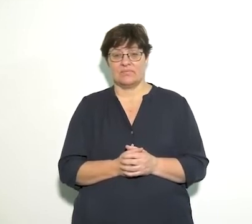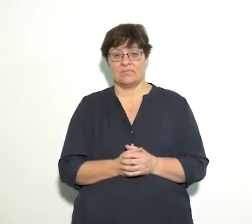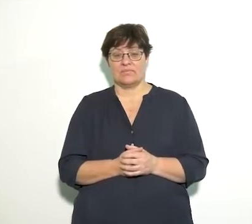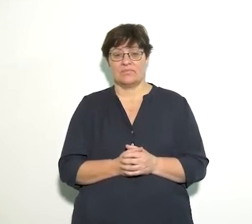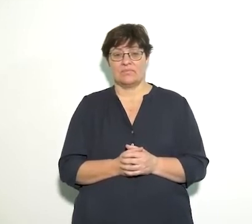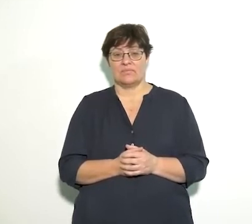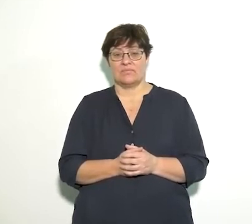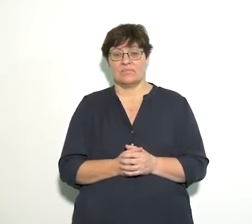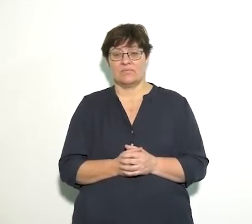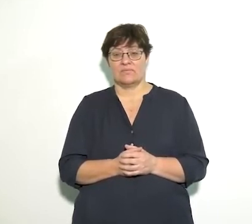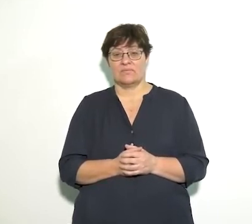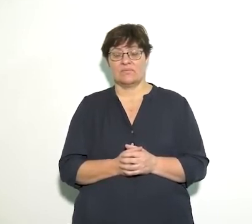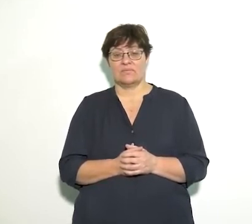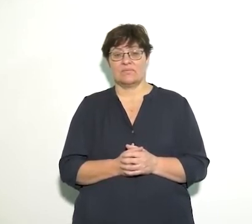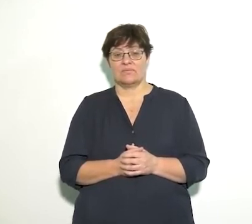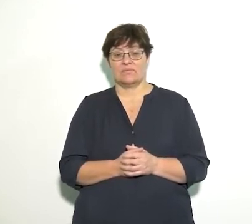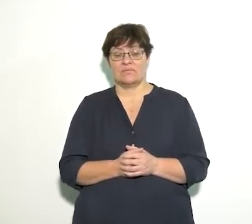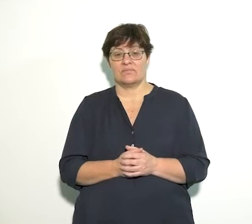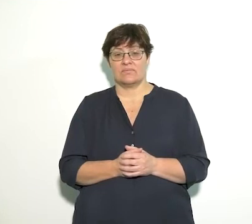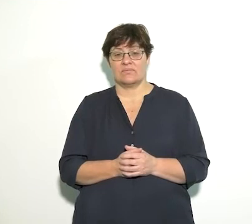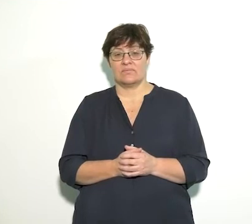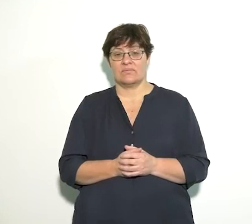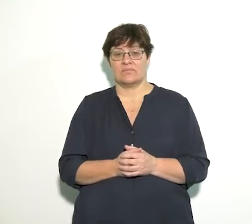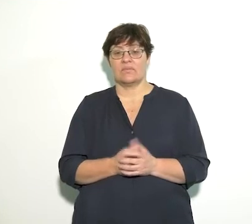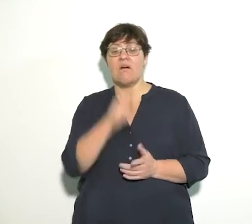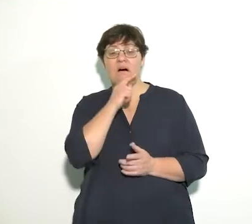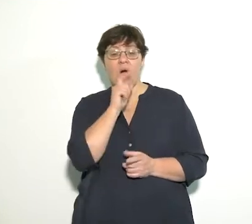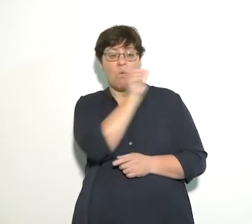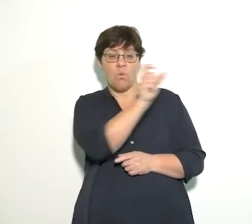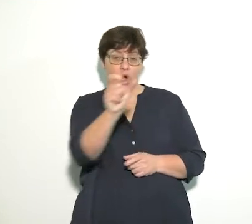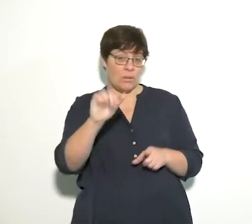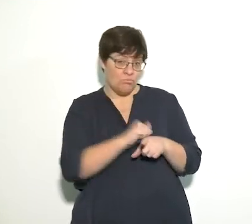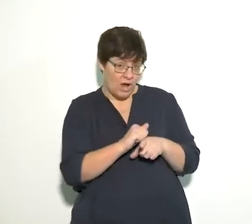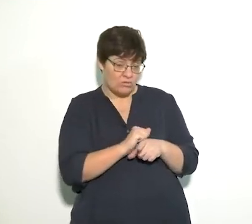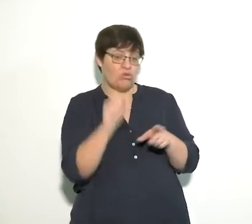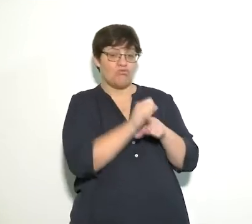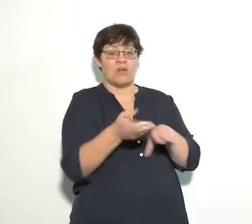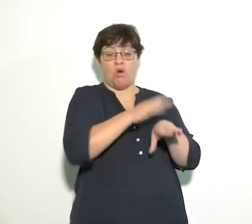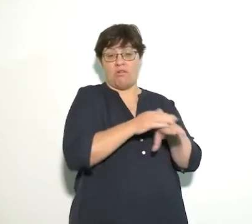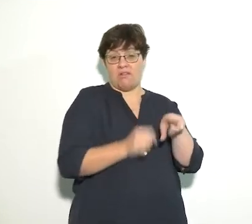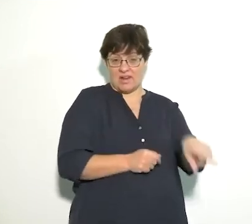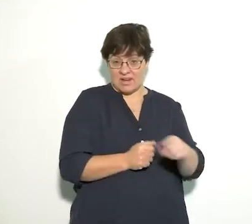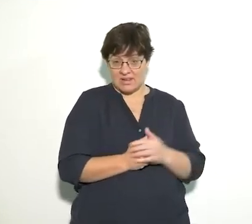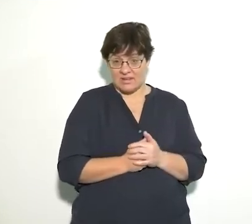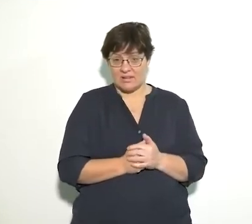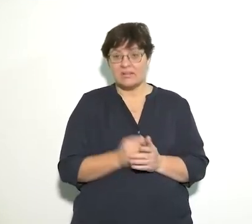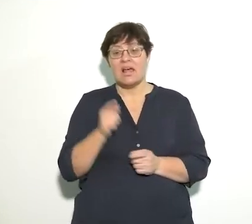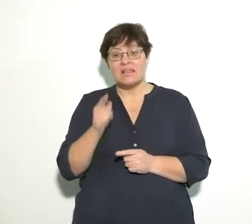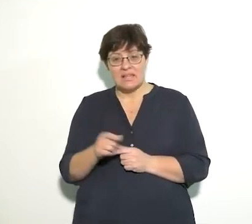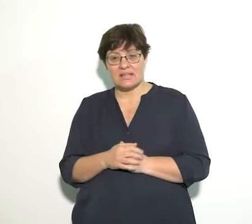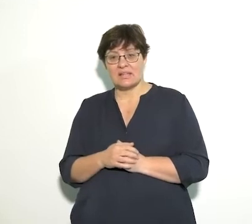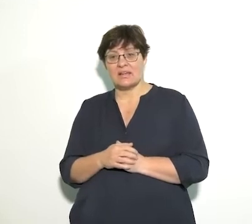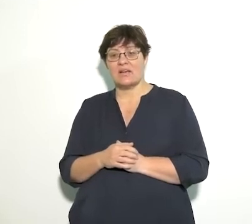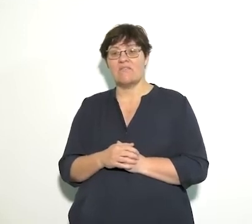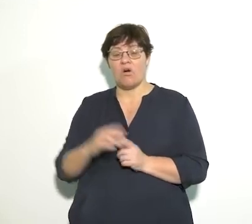You can use this paper for writing all your words that you want to practice. And this is going to be for your magic